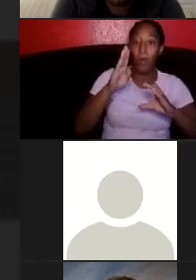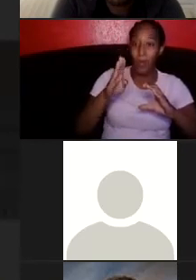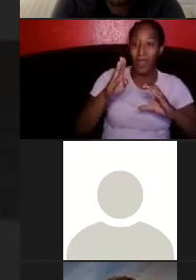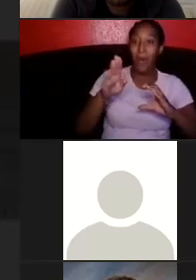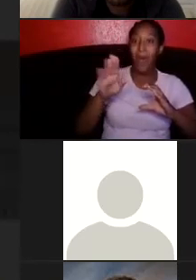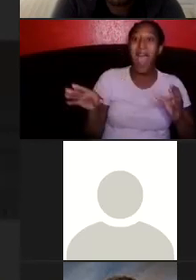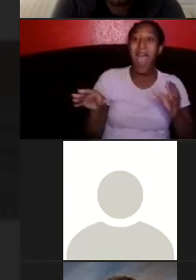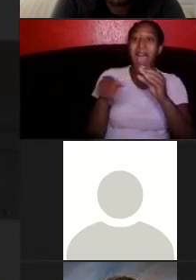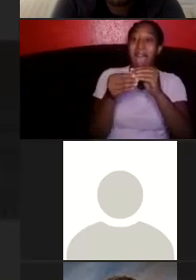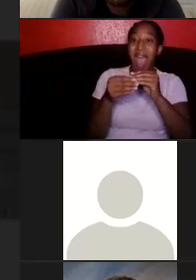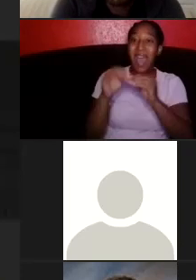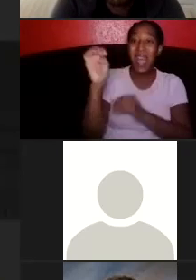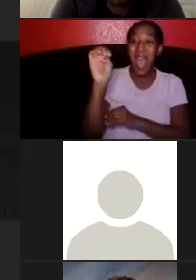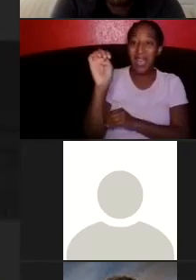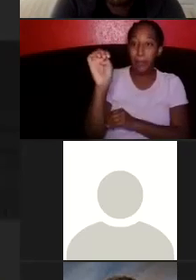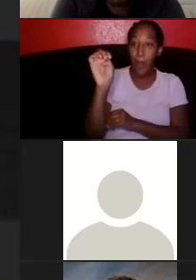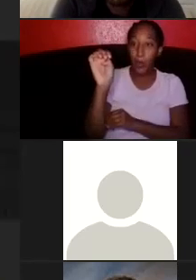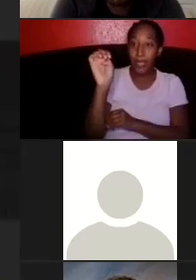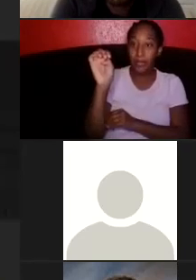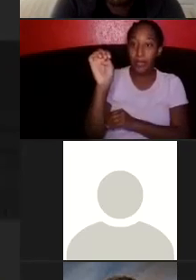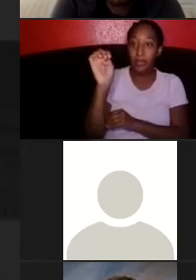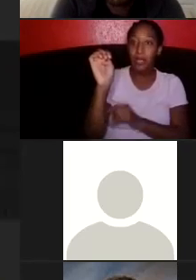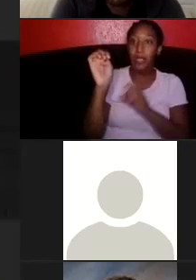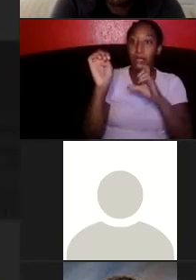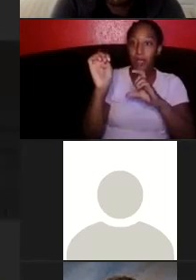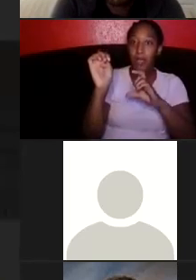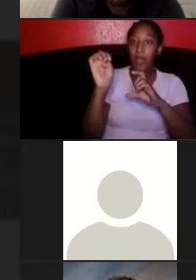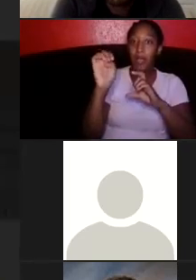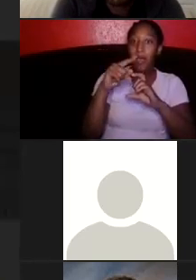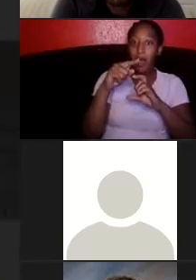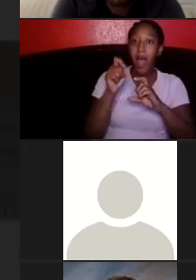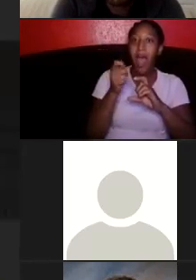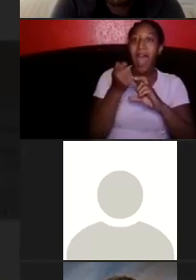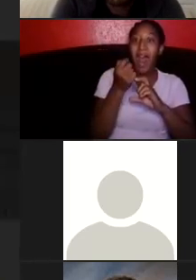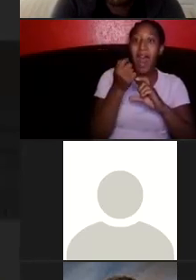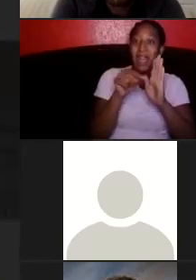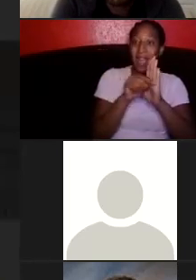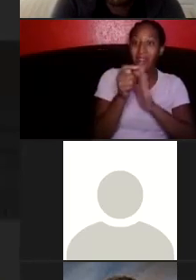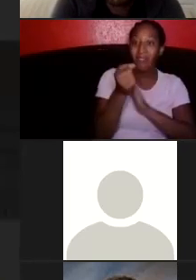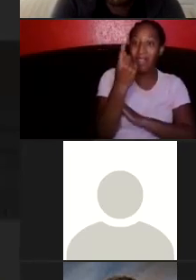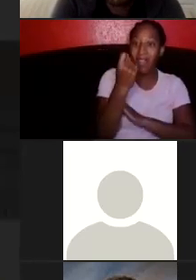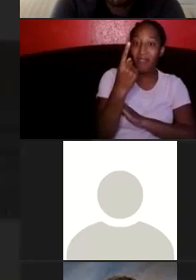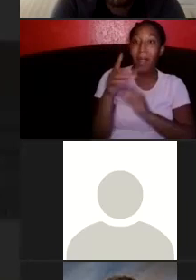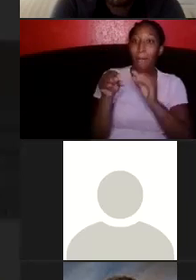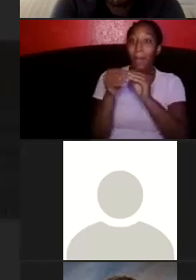exponents. And then when I divide by 10 to the 6 squared, that becomes 10